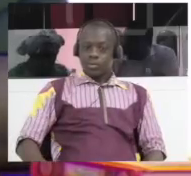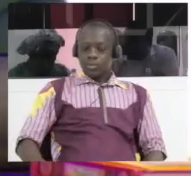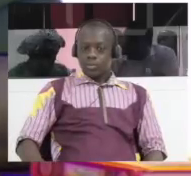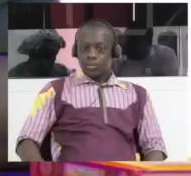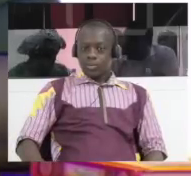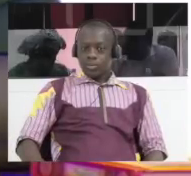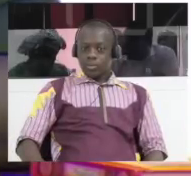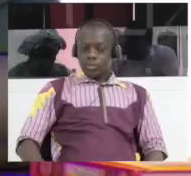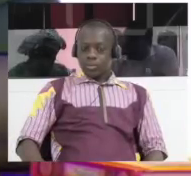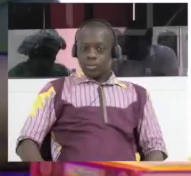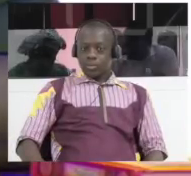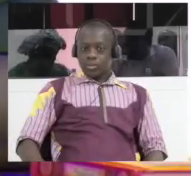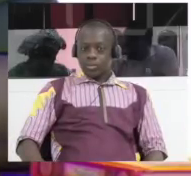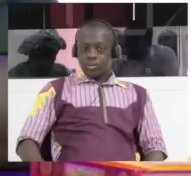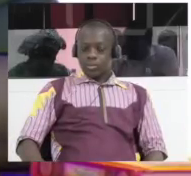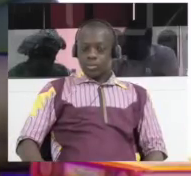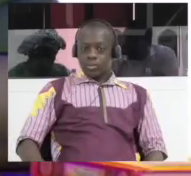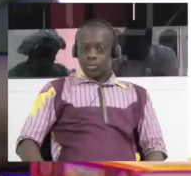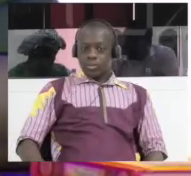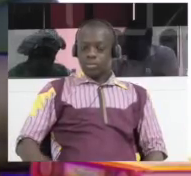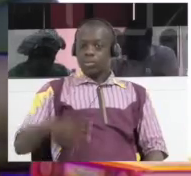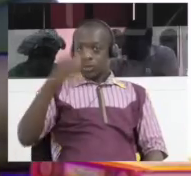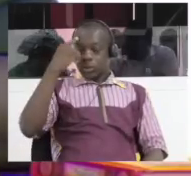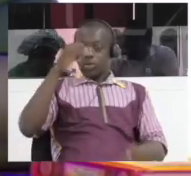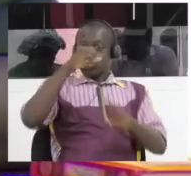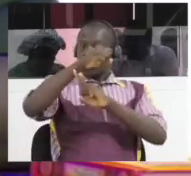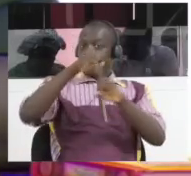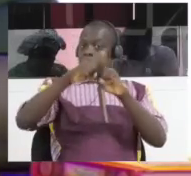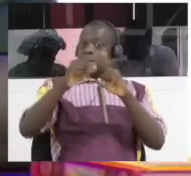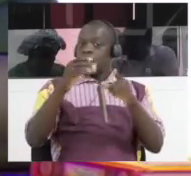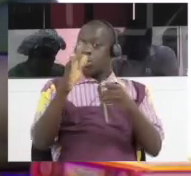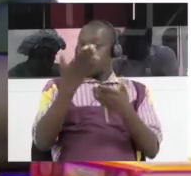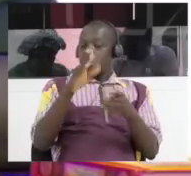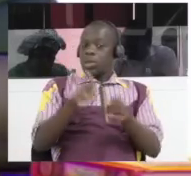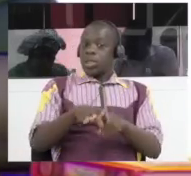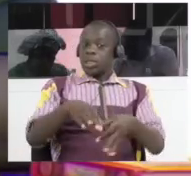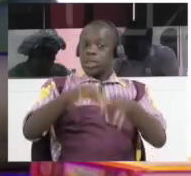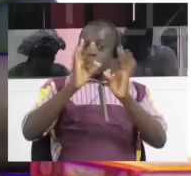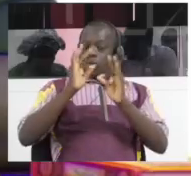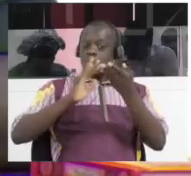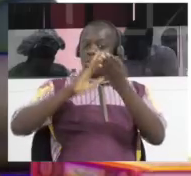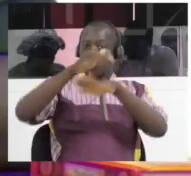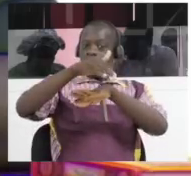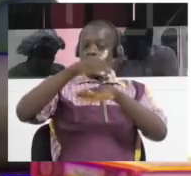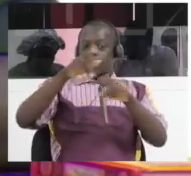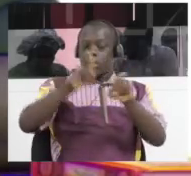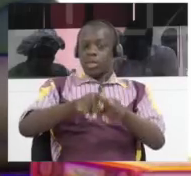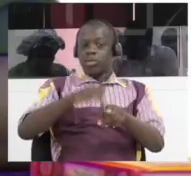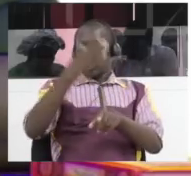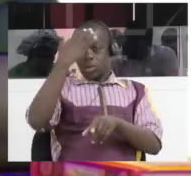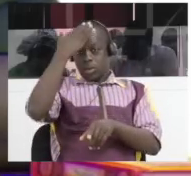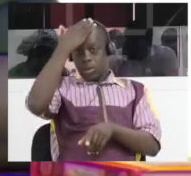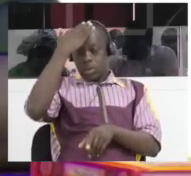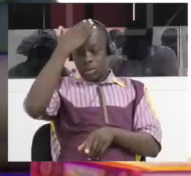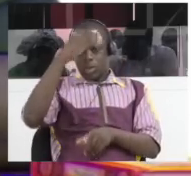think then the situation was that they have toppled the Jawara regime, and that the country was in